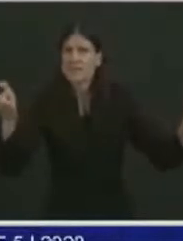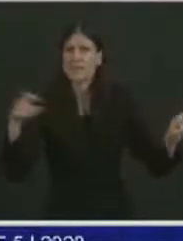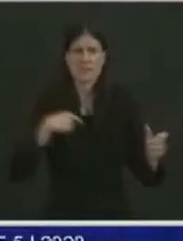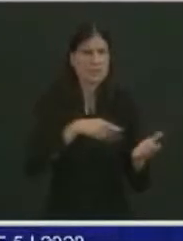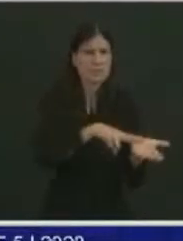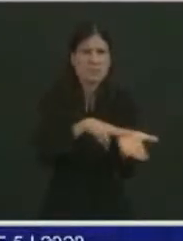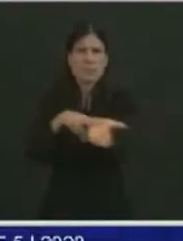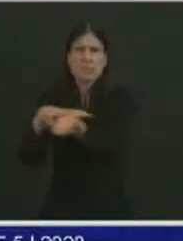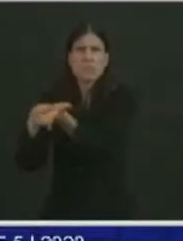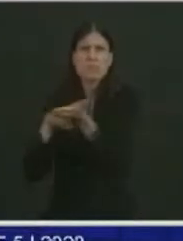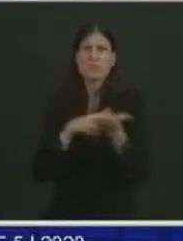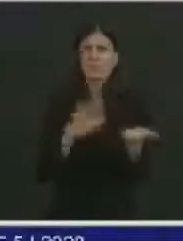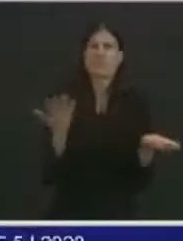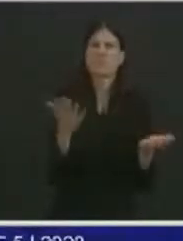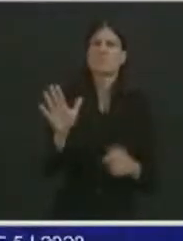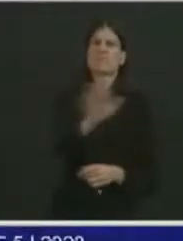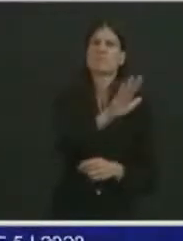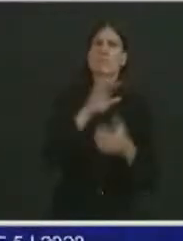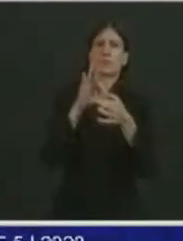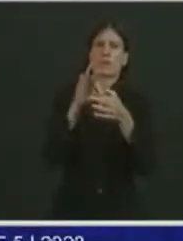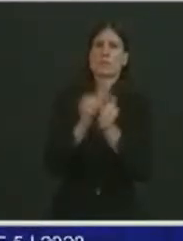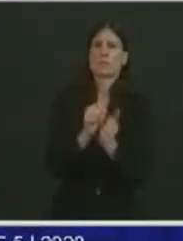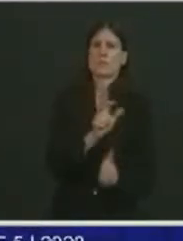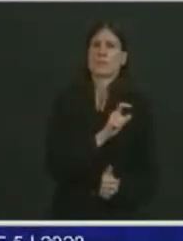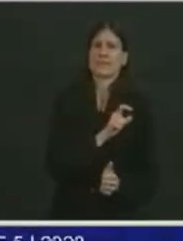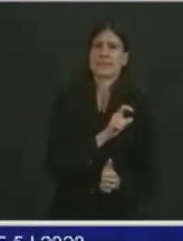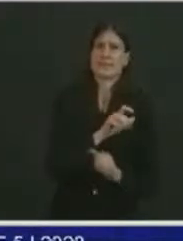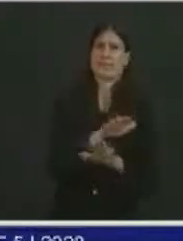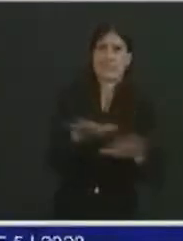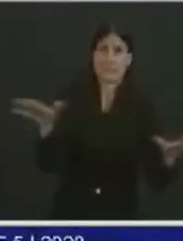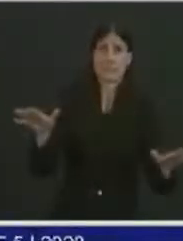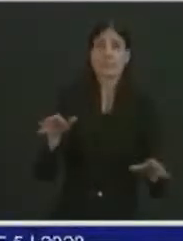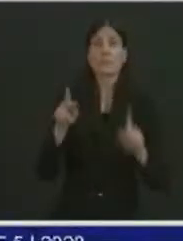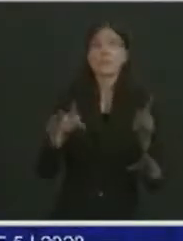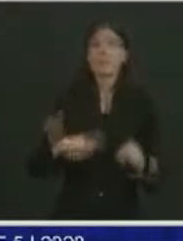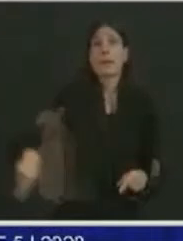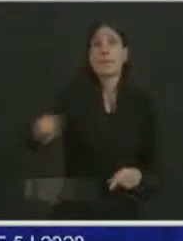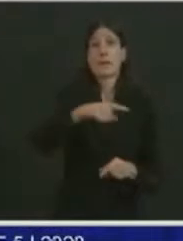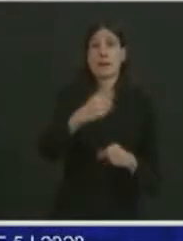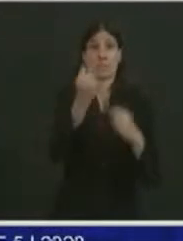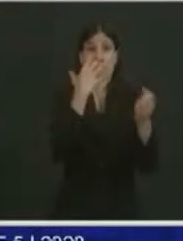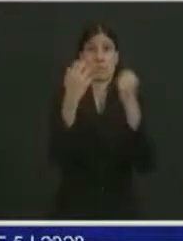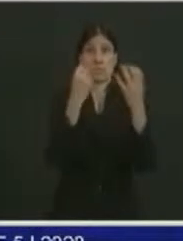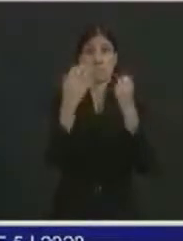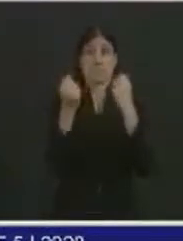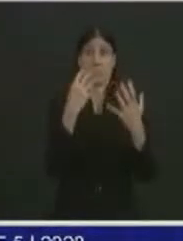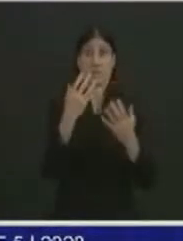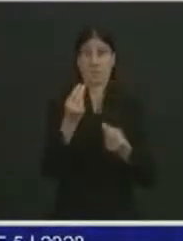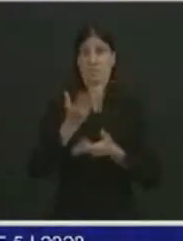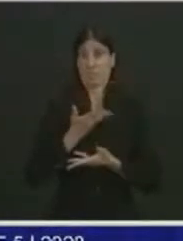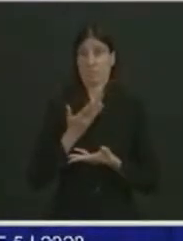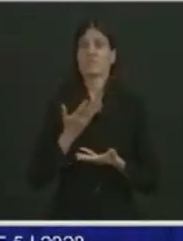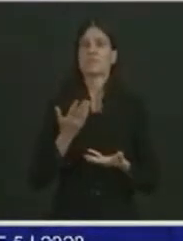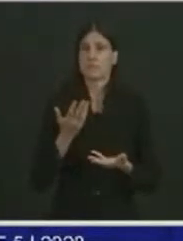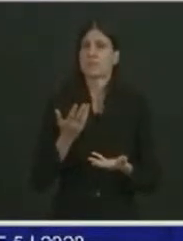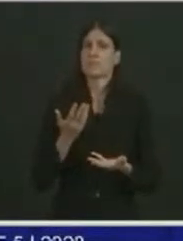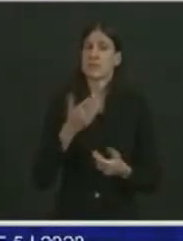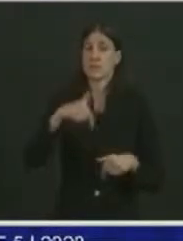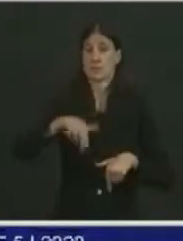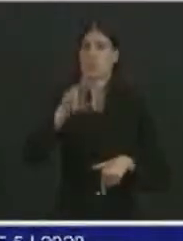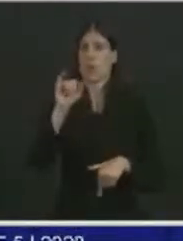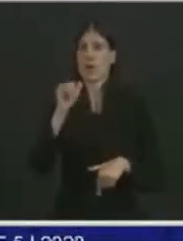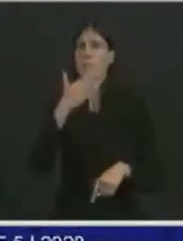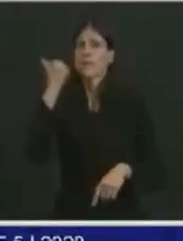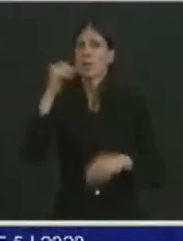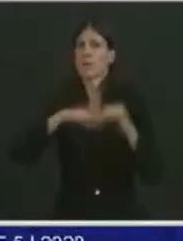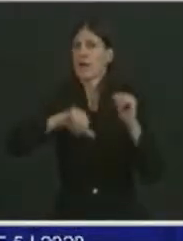lot of people. The general assessment is, it is better here than in many places, but we do